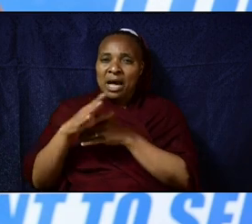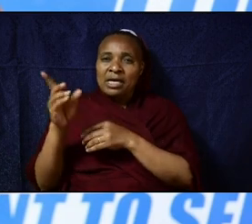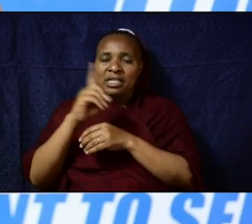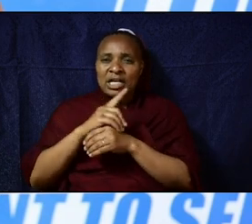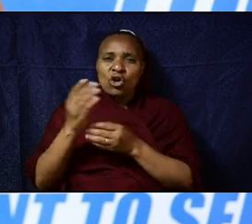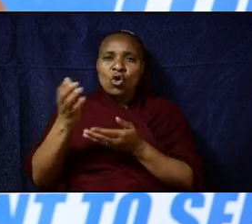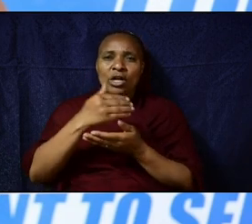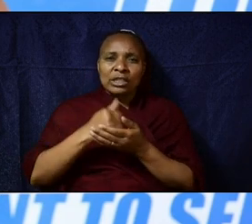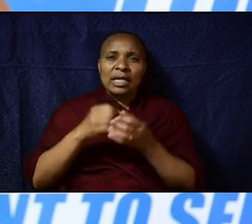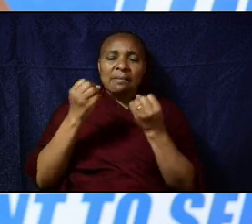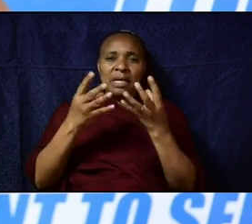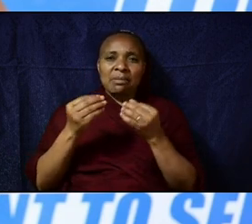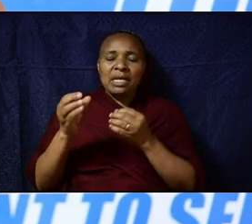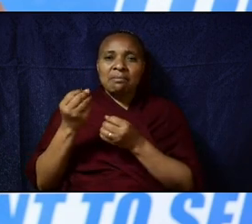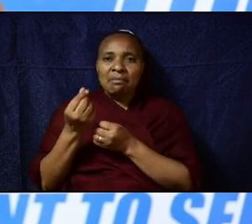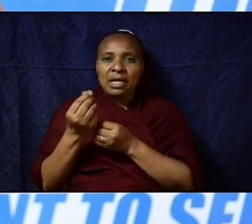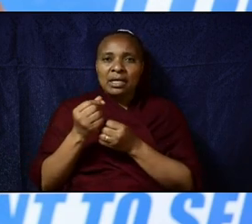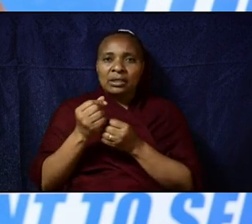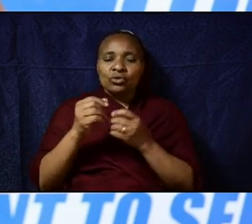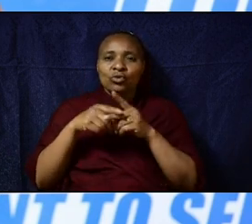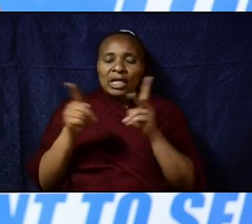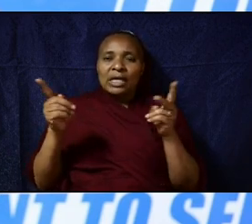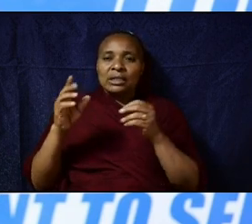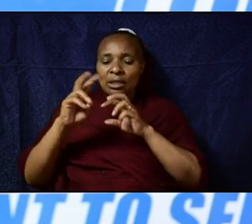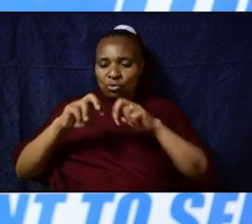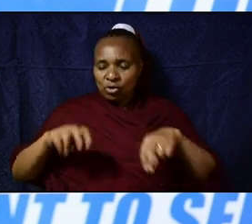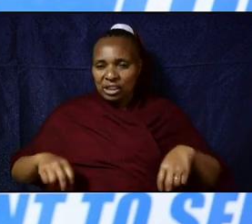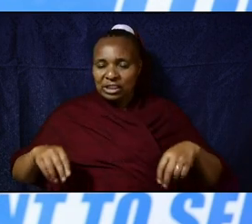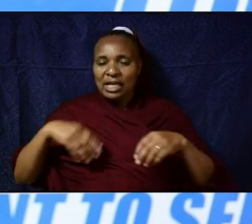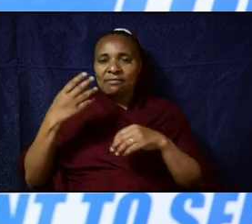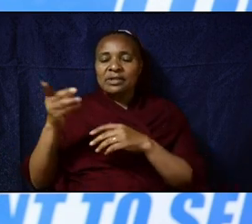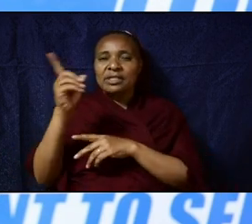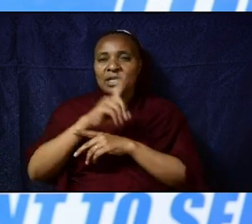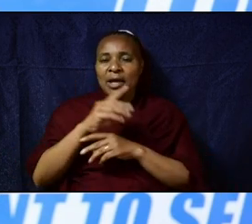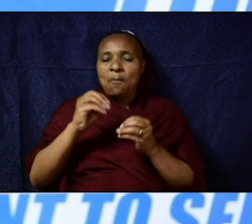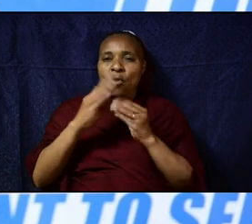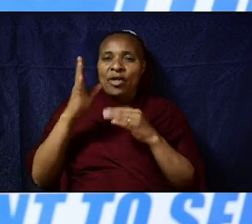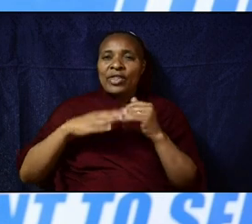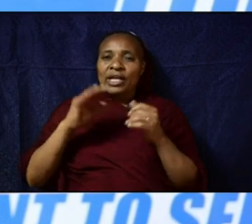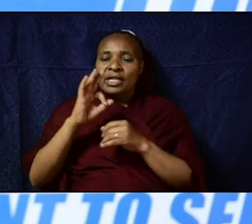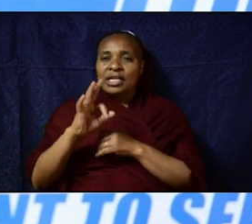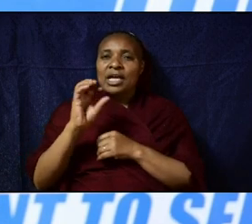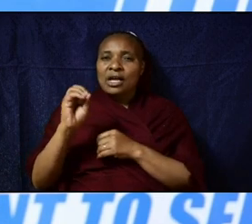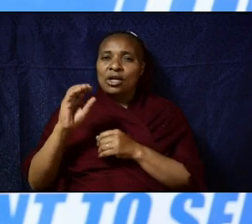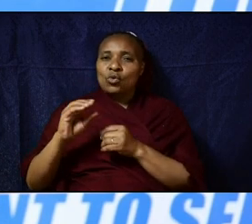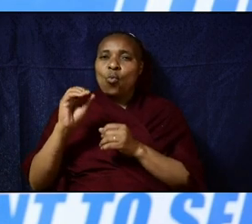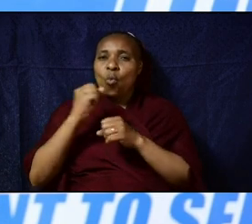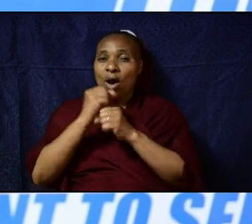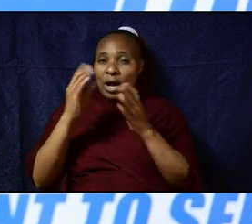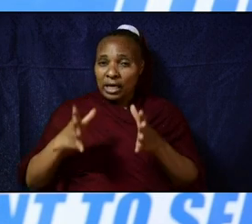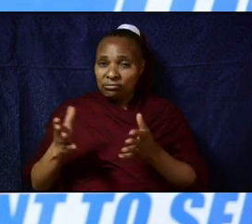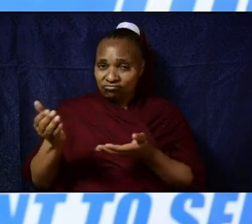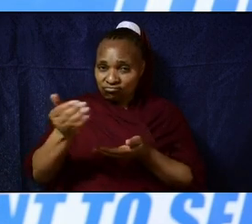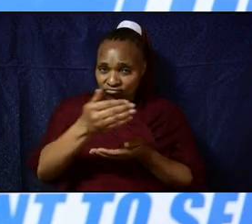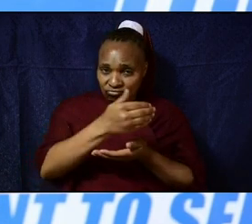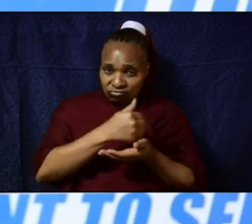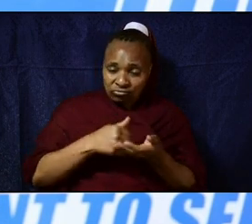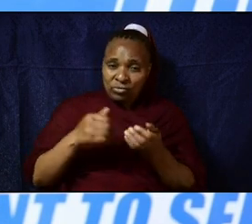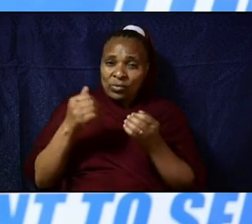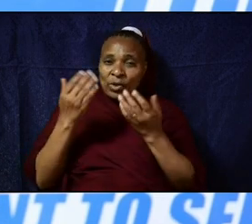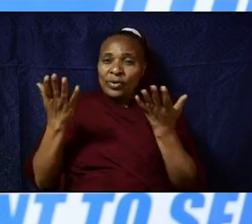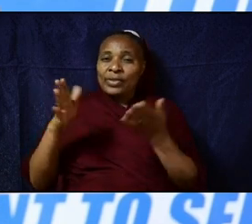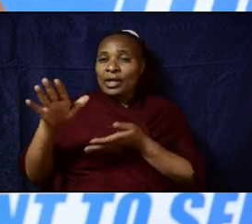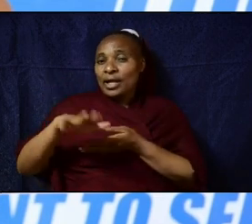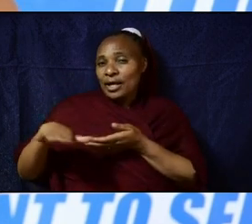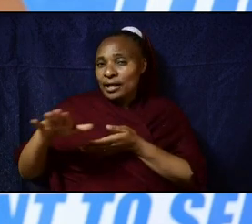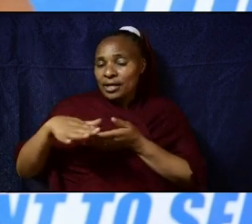quite enough money to begin the project. So every day, more than 300 workers would gather to the